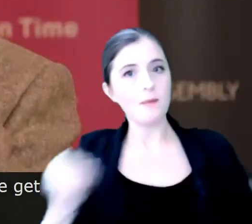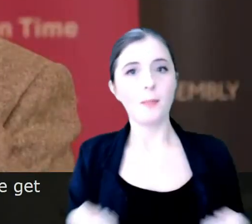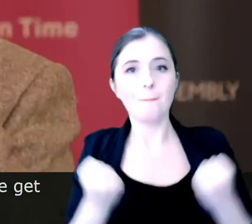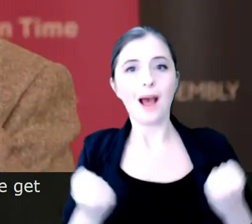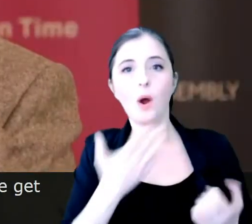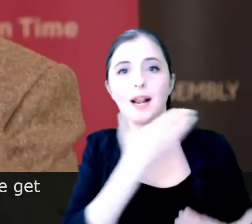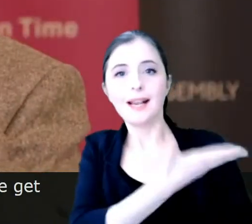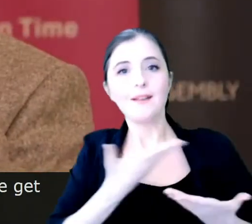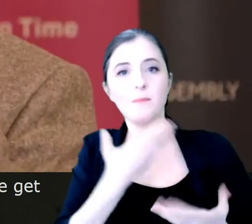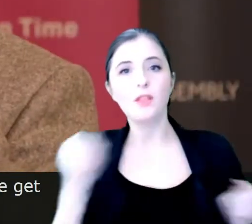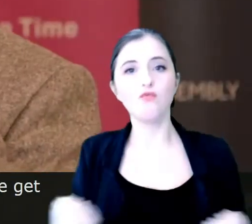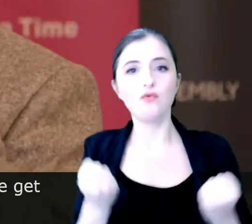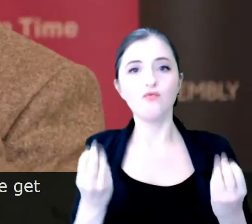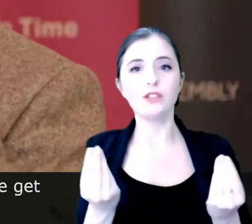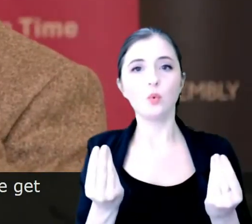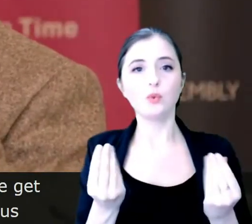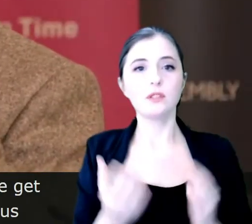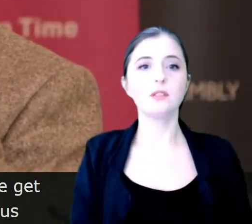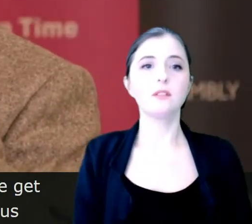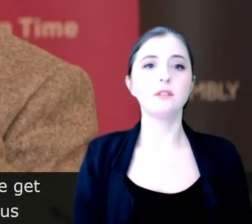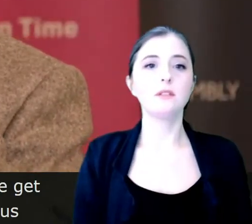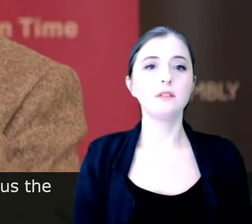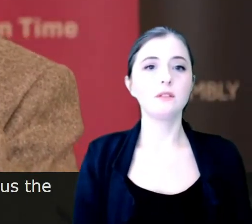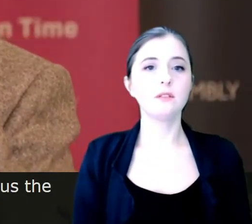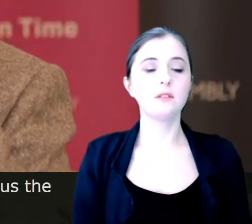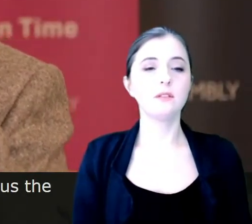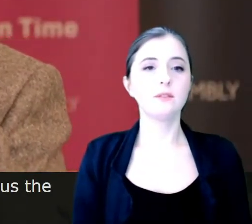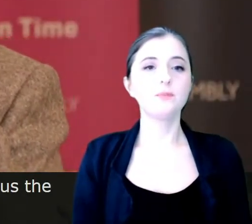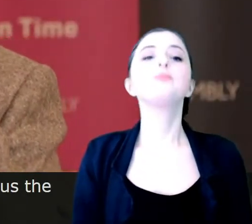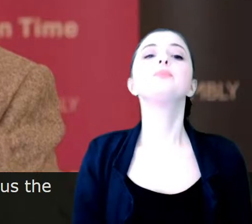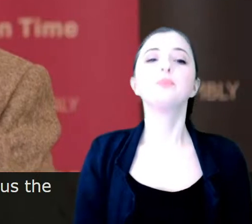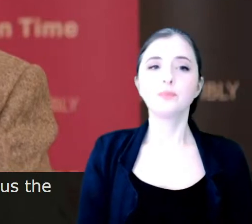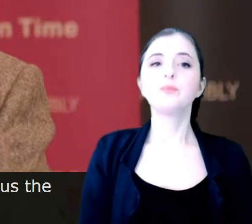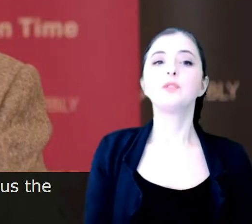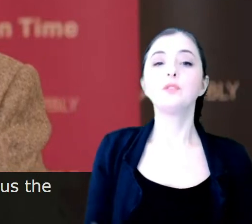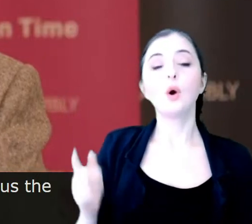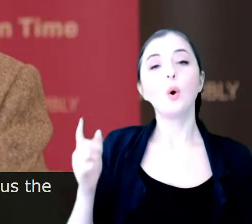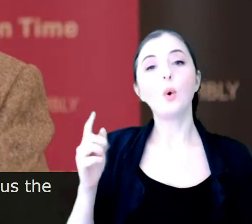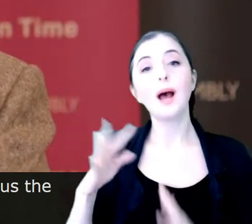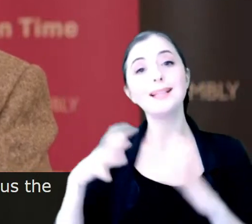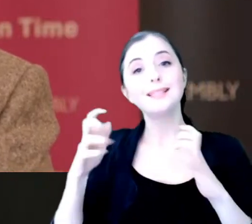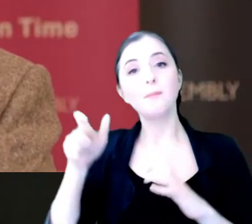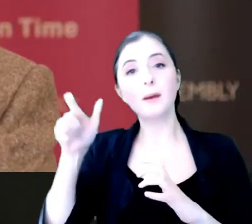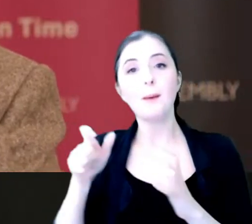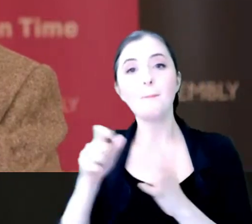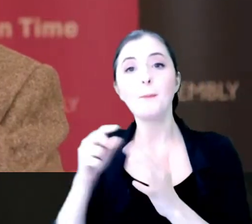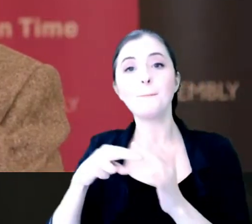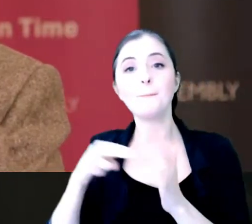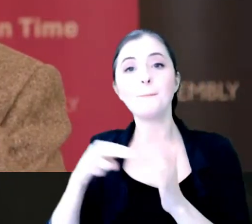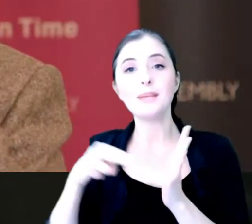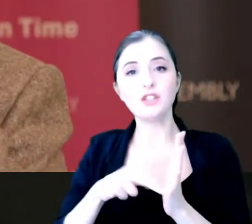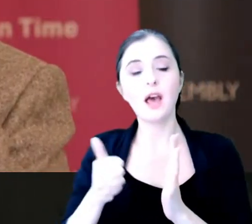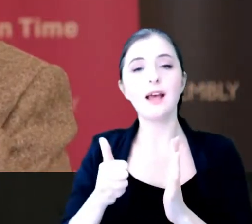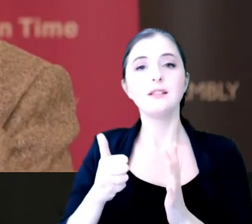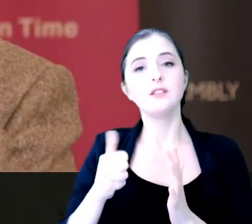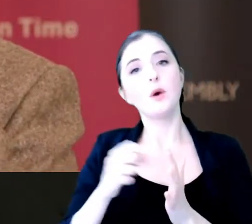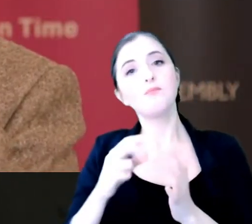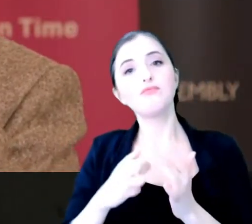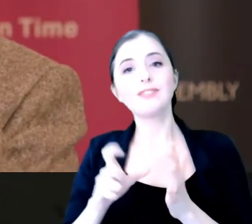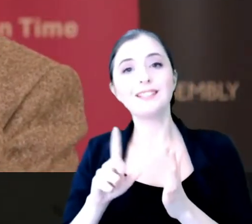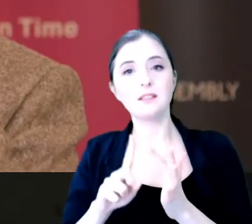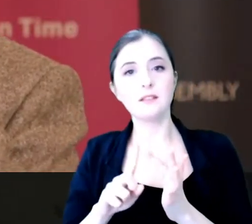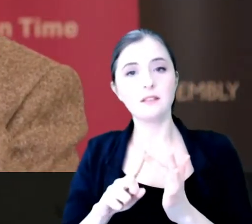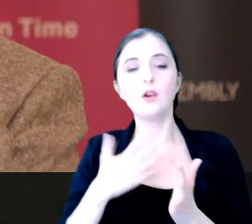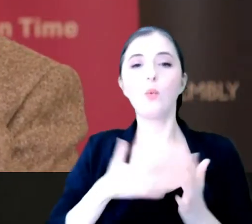Right. I have indication from Assembly Member Pigeon, followed by Assembly Member Prince. In that order, please.